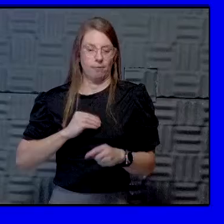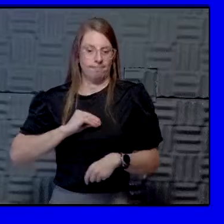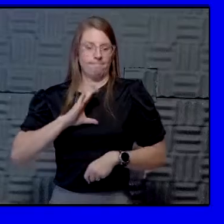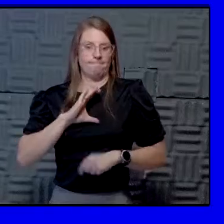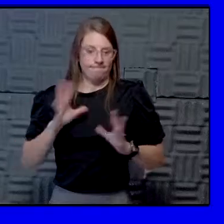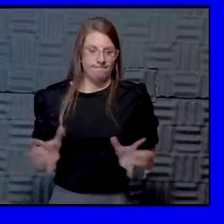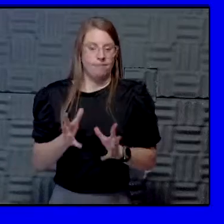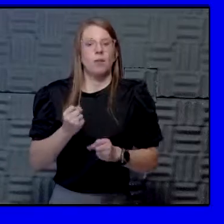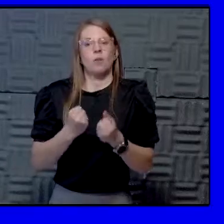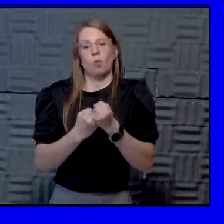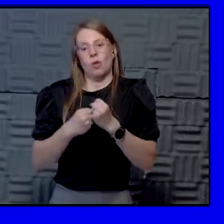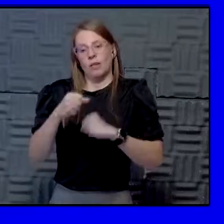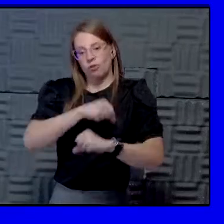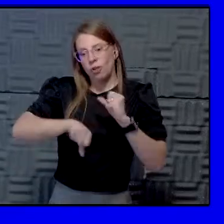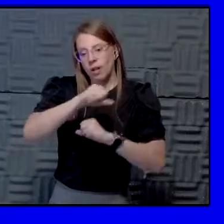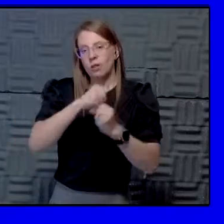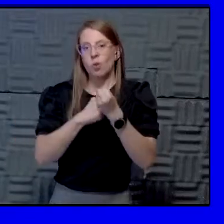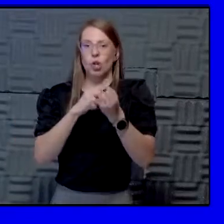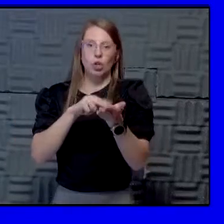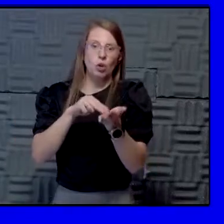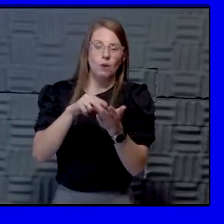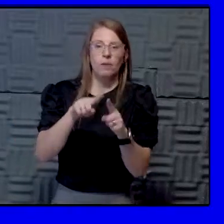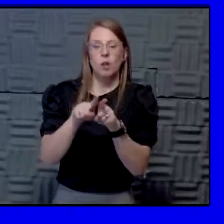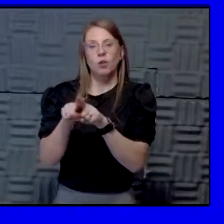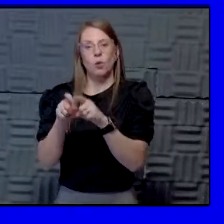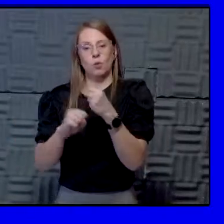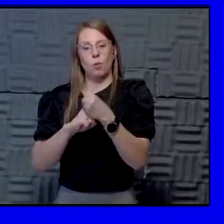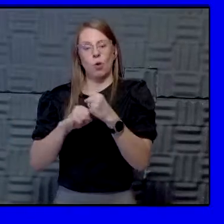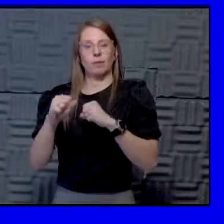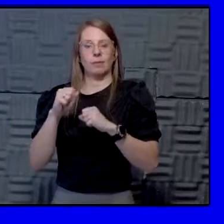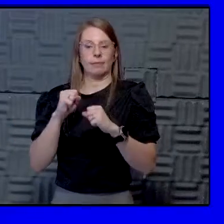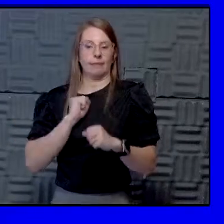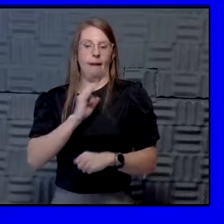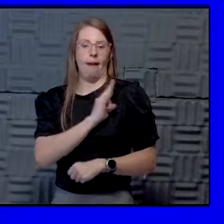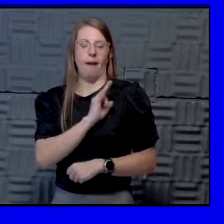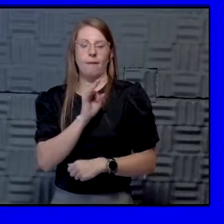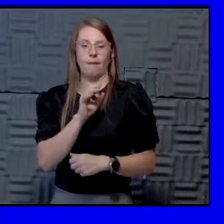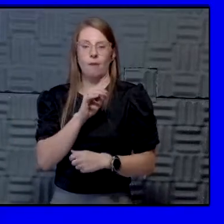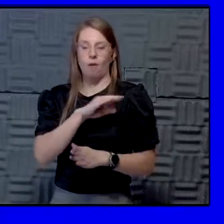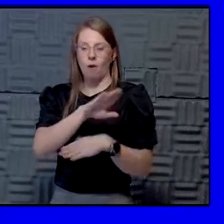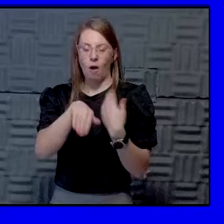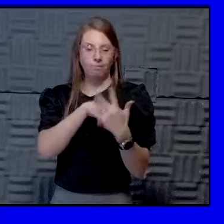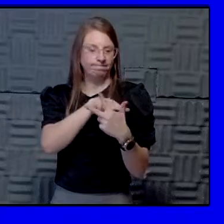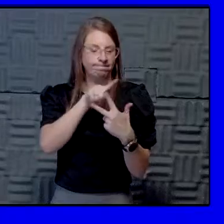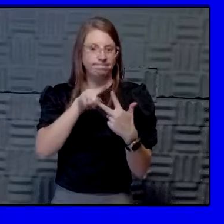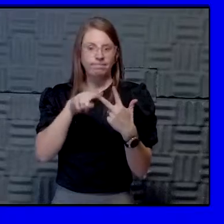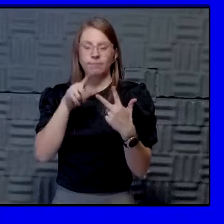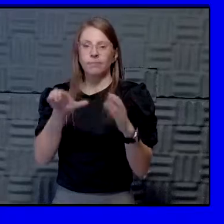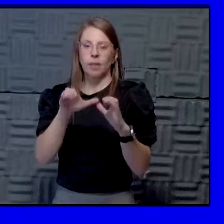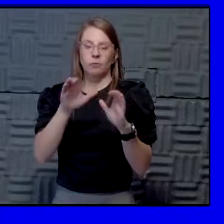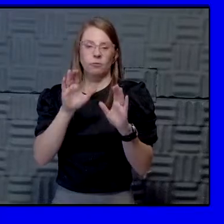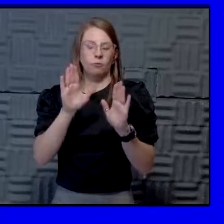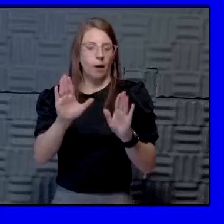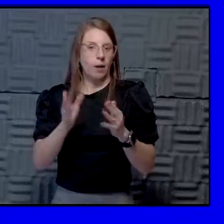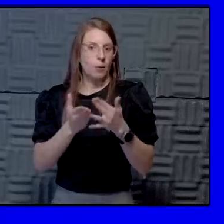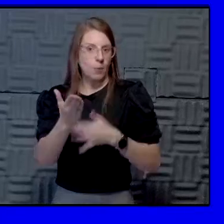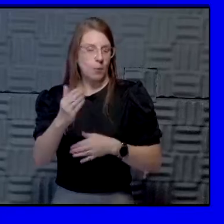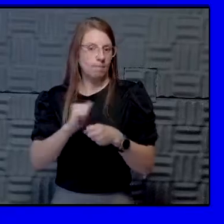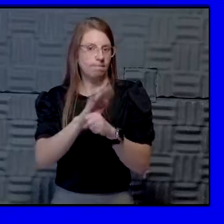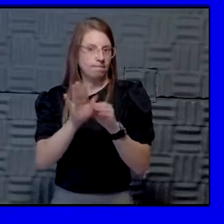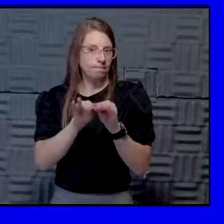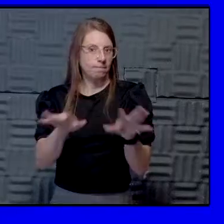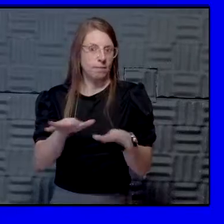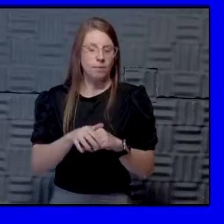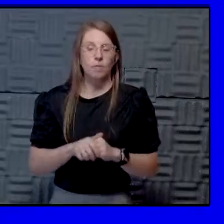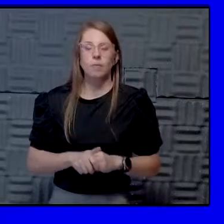in supporting each other and supporting our nurses and our support staff, and they have been great through it all as well. So, I think we are getting